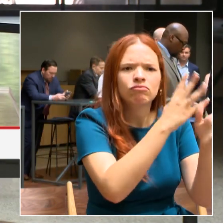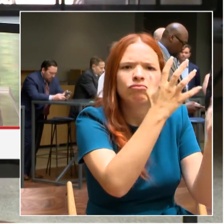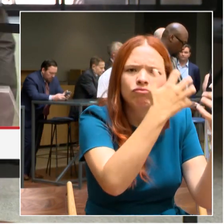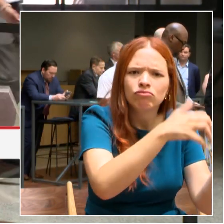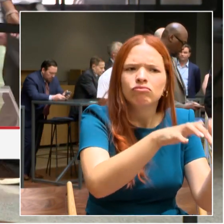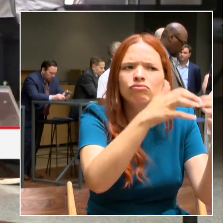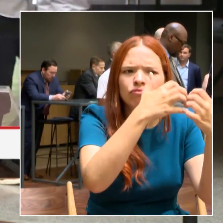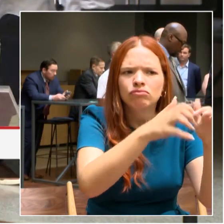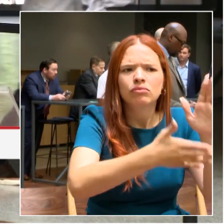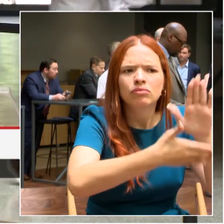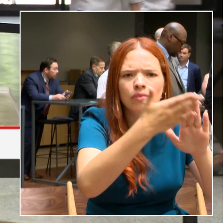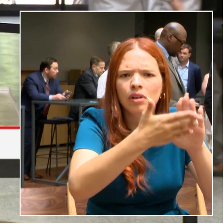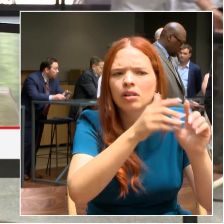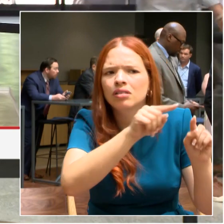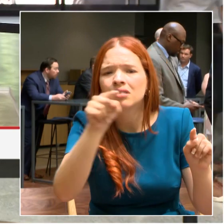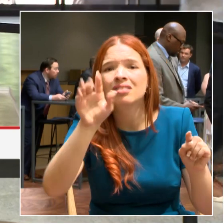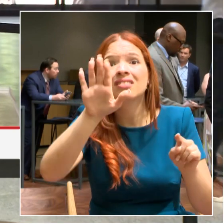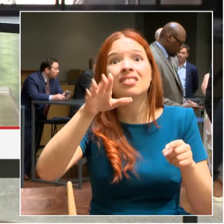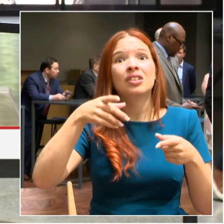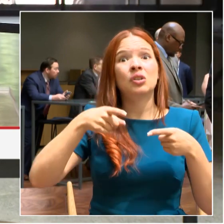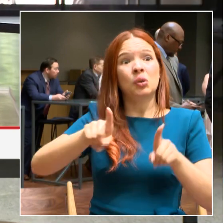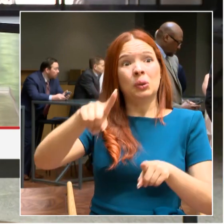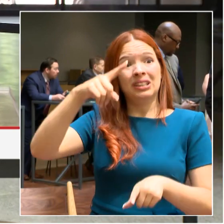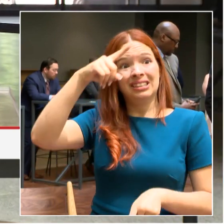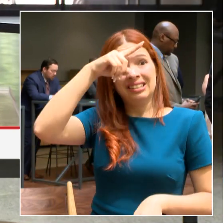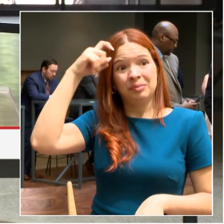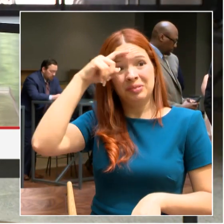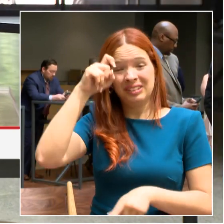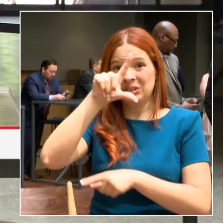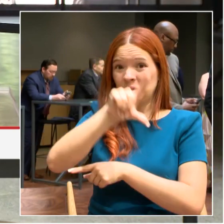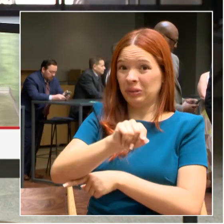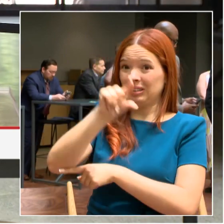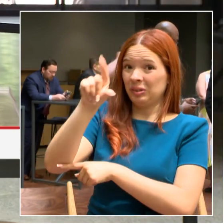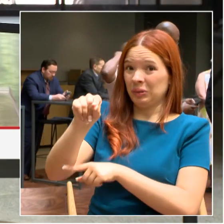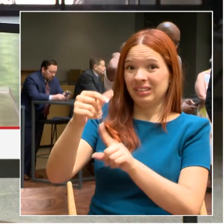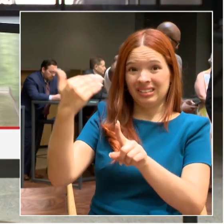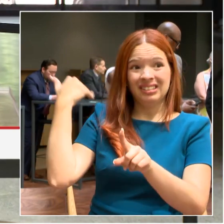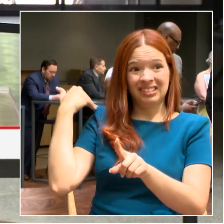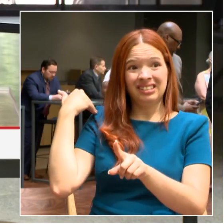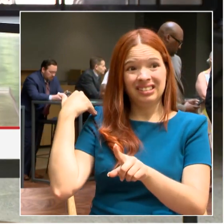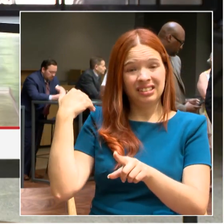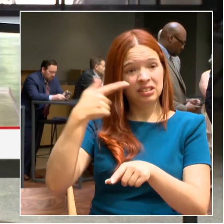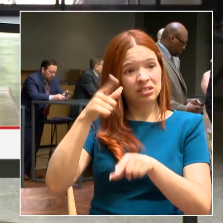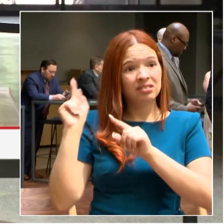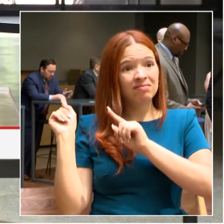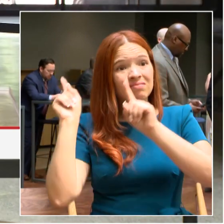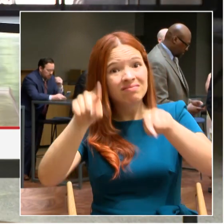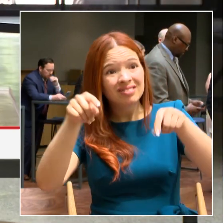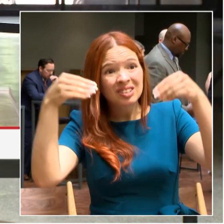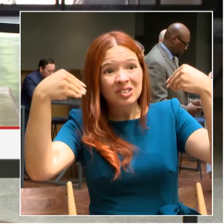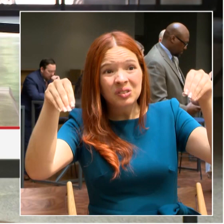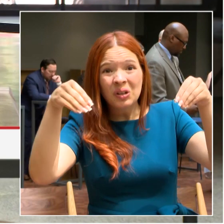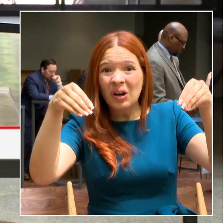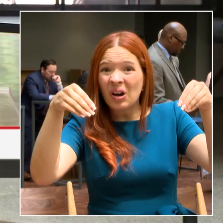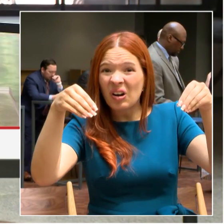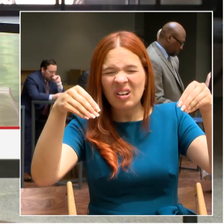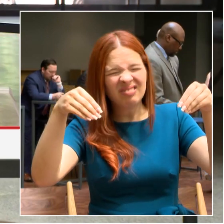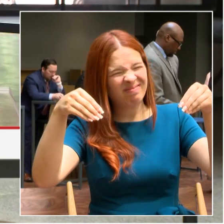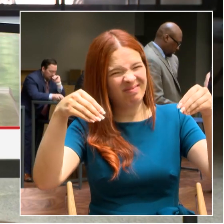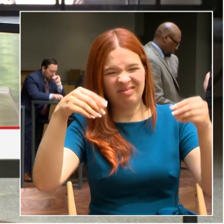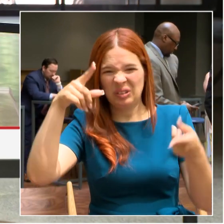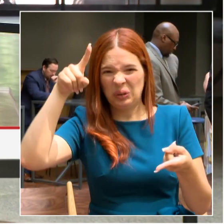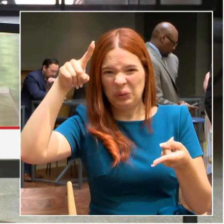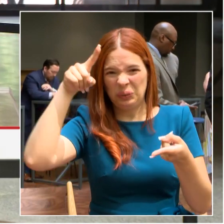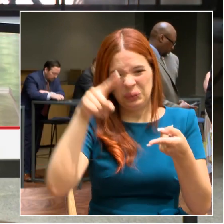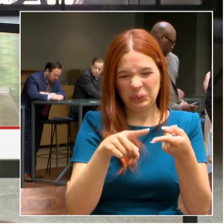summer of 2020. We're now at 83%. And we're looking at, that's only increasing. So I guess my thought is just, leave you